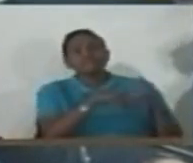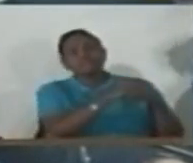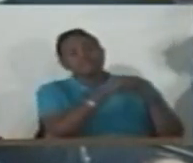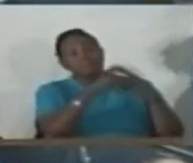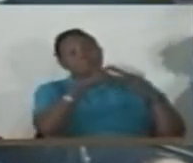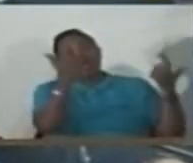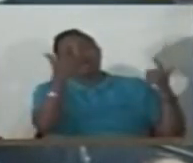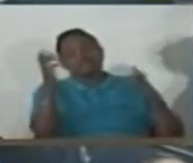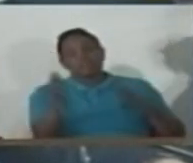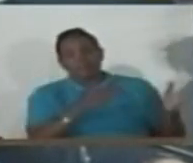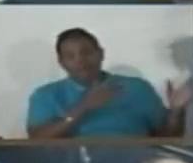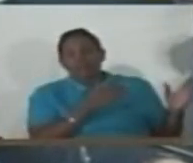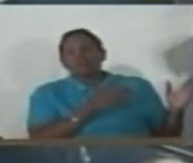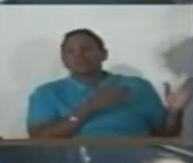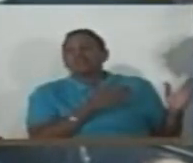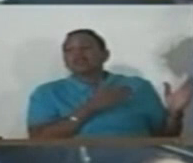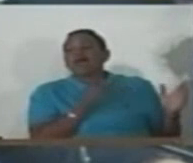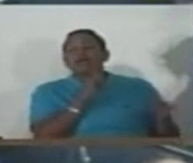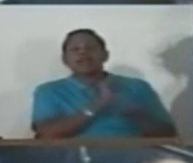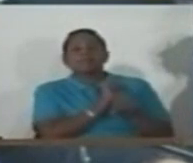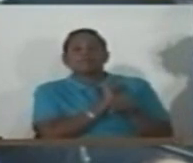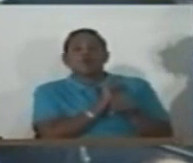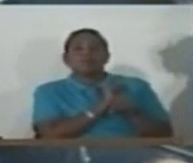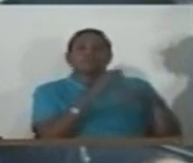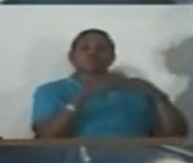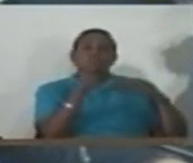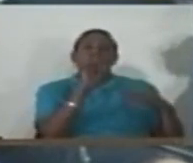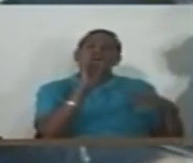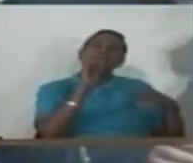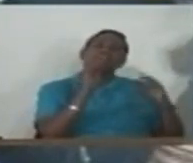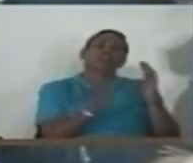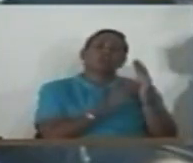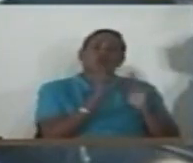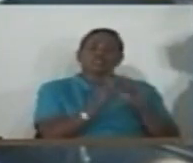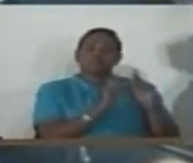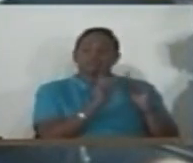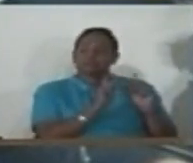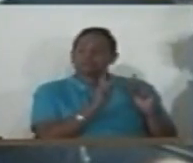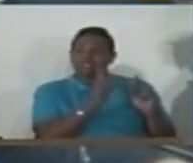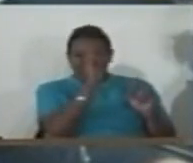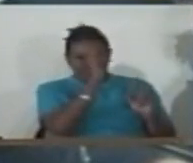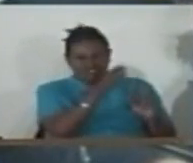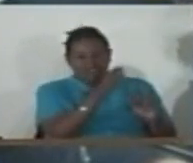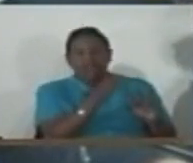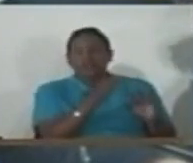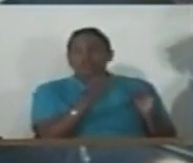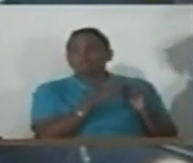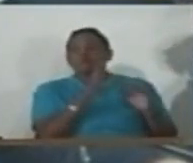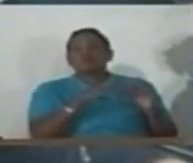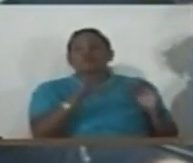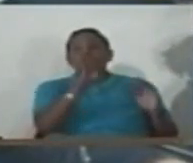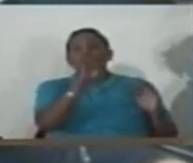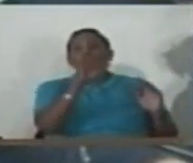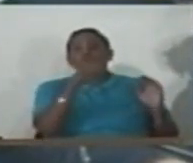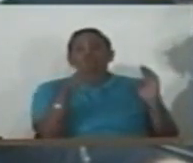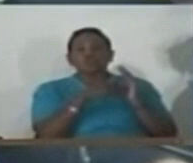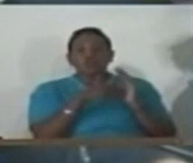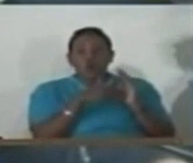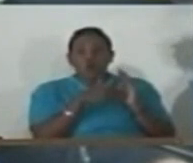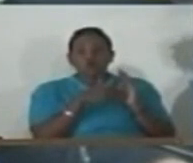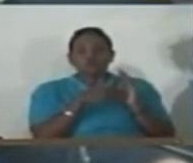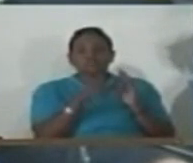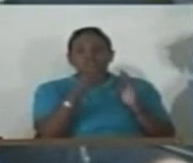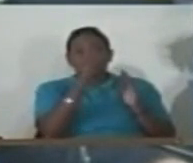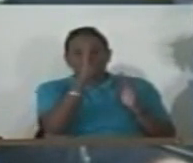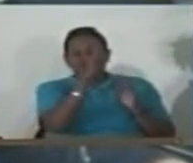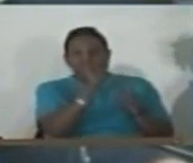Plan, and the employment of over 80,000 persons directly and more than 400,000 indirect